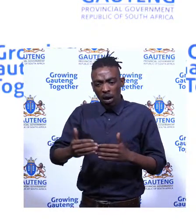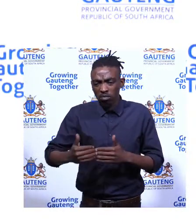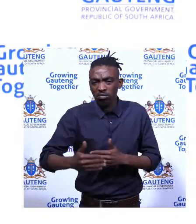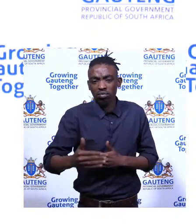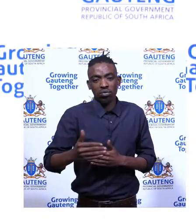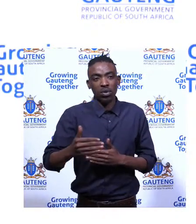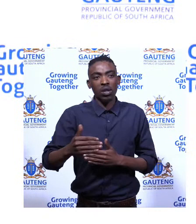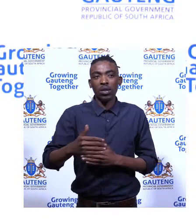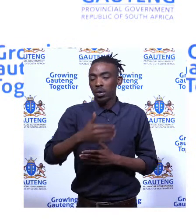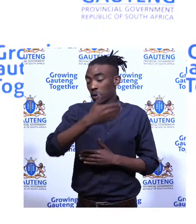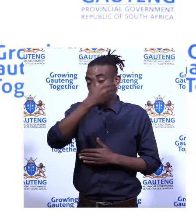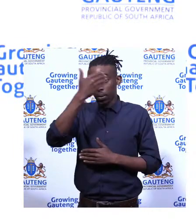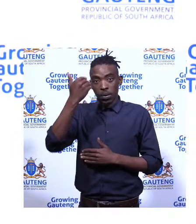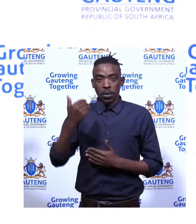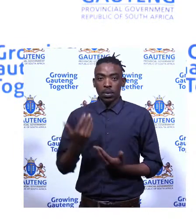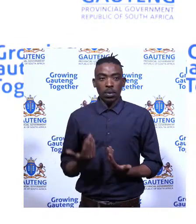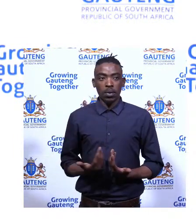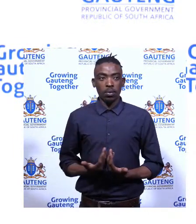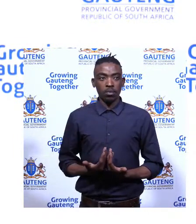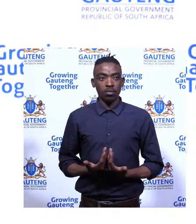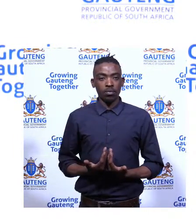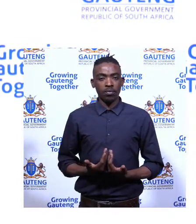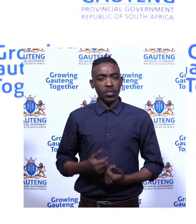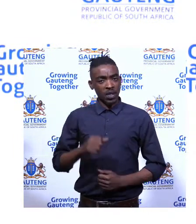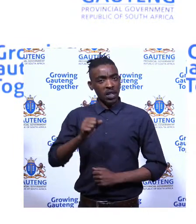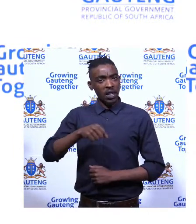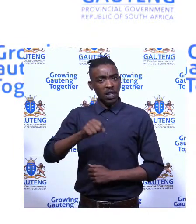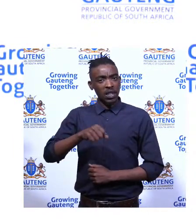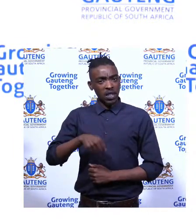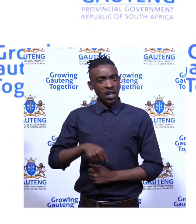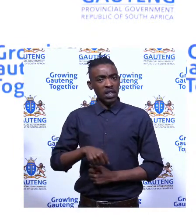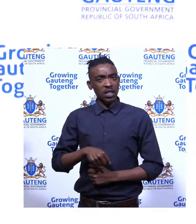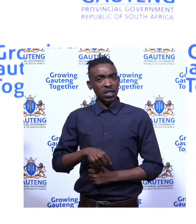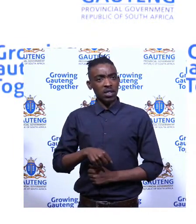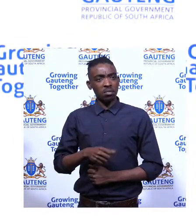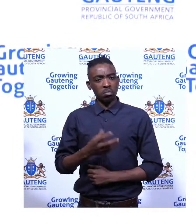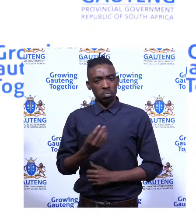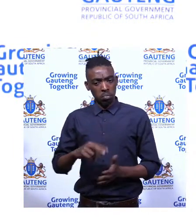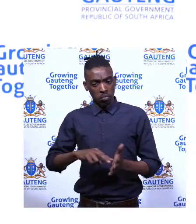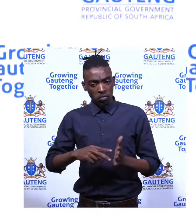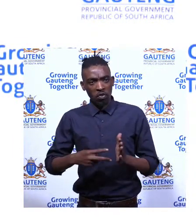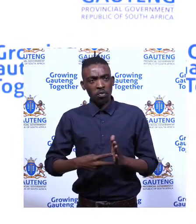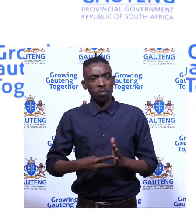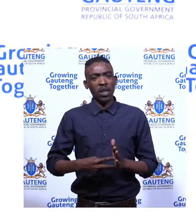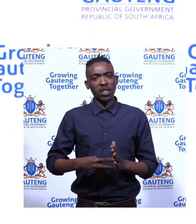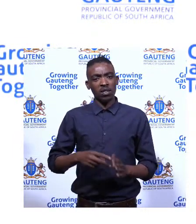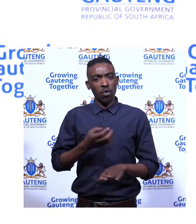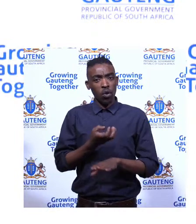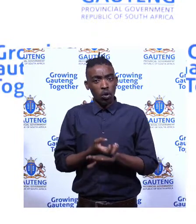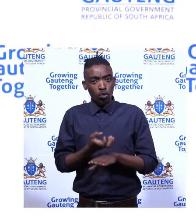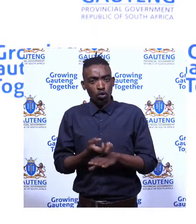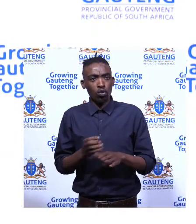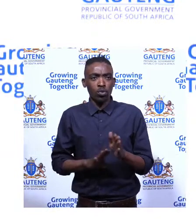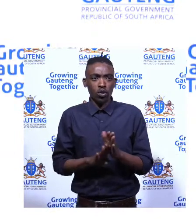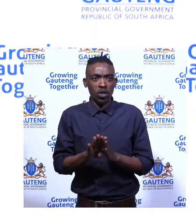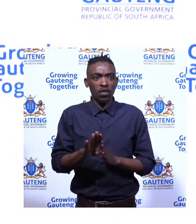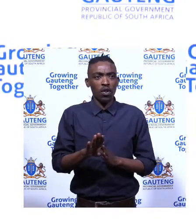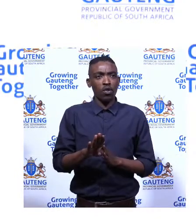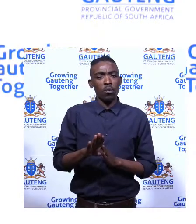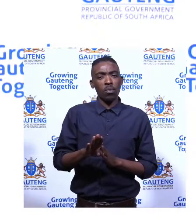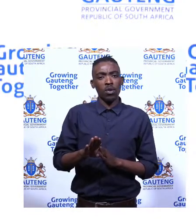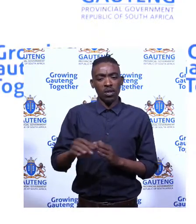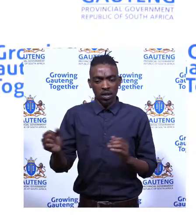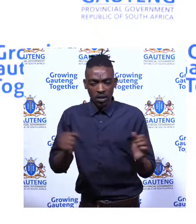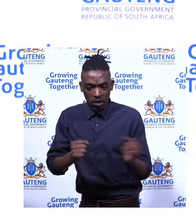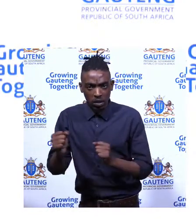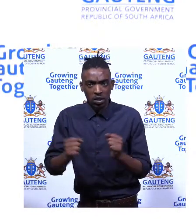also that, yes, there are also implications for the economy, implications for jobs. So I don't think we